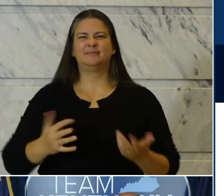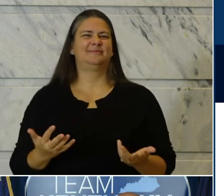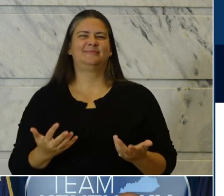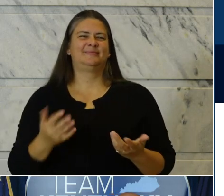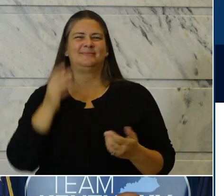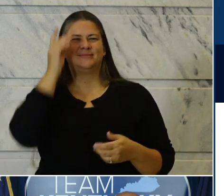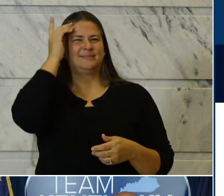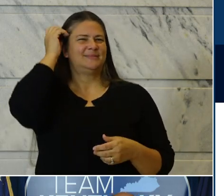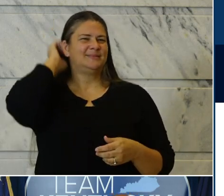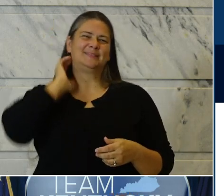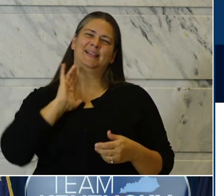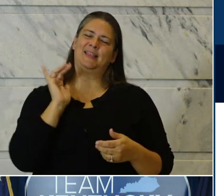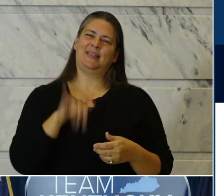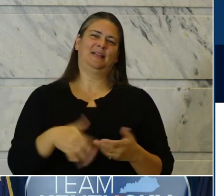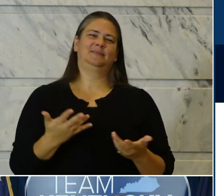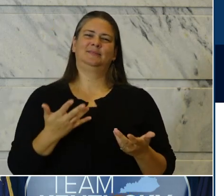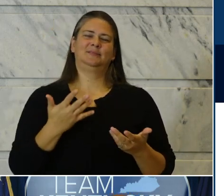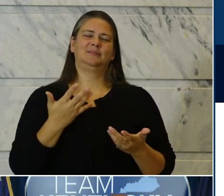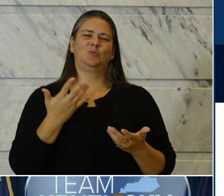The final thing,